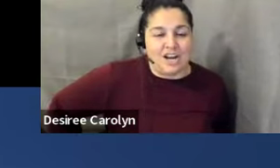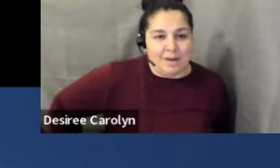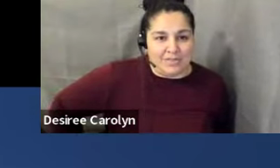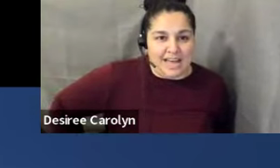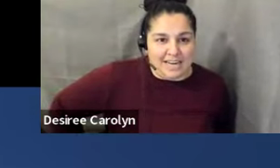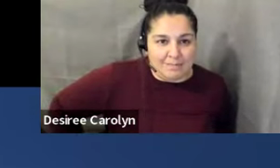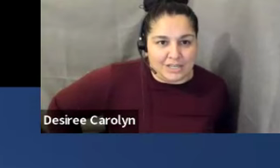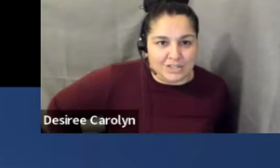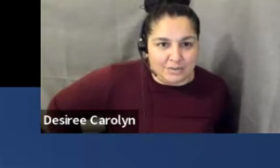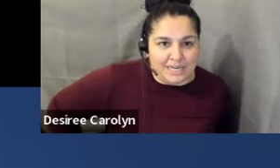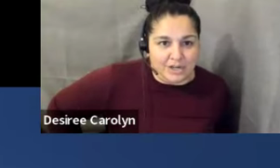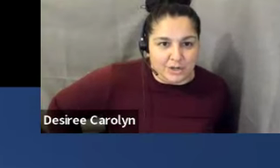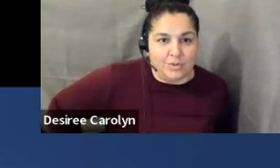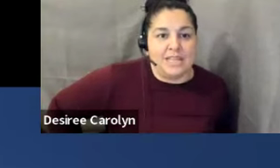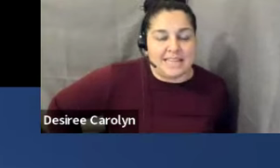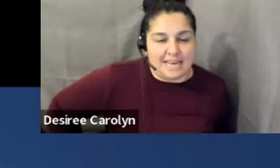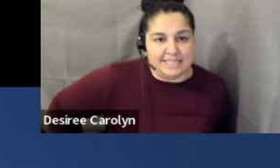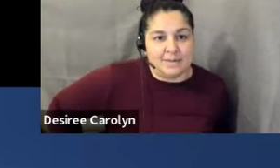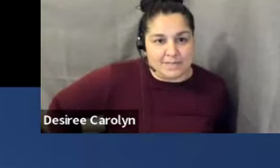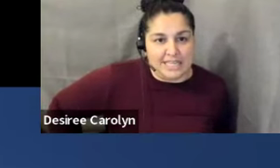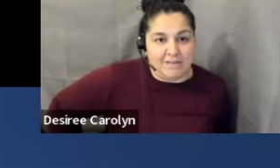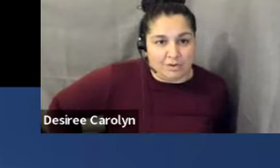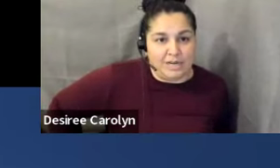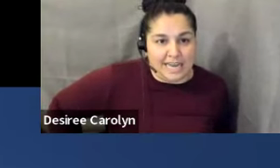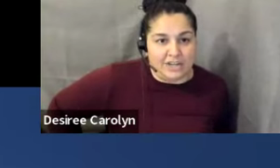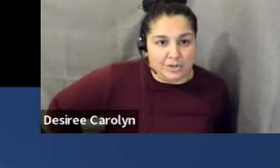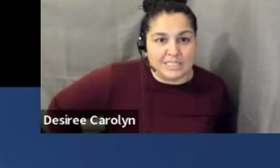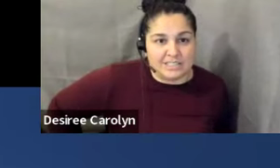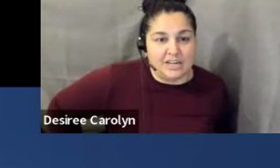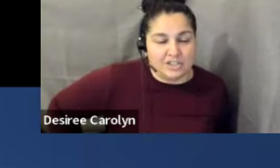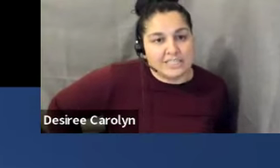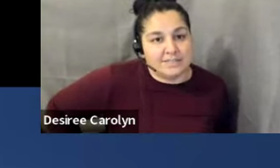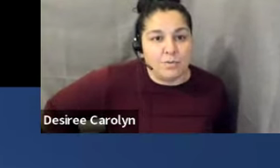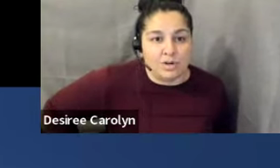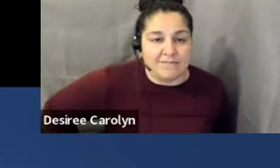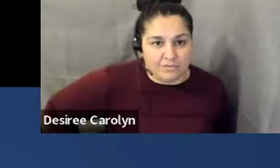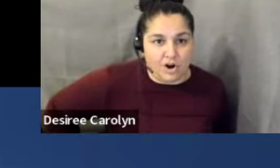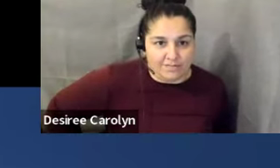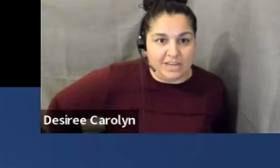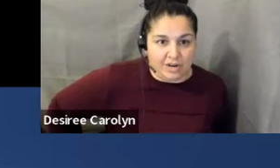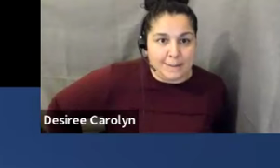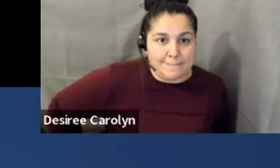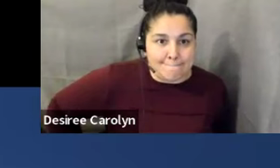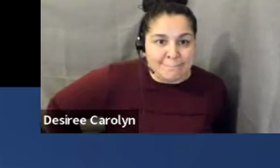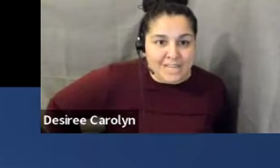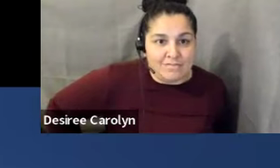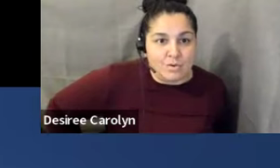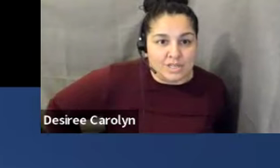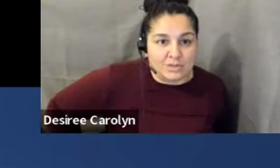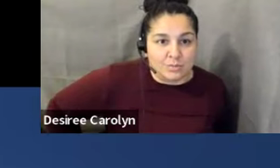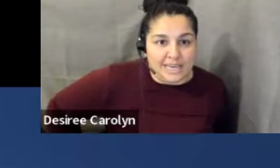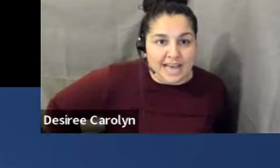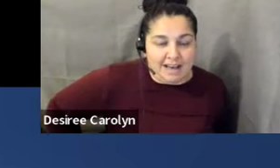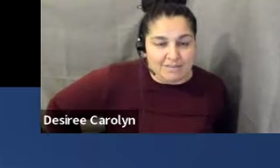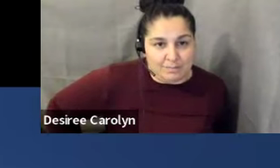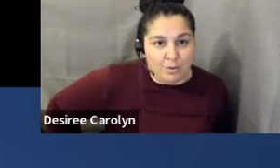just talk about that and make sure everybody knew that is something that everyone can use. It's not just for deaf or hard of hearing. Of